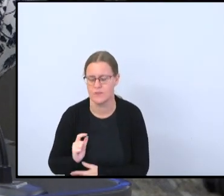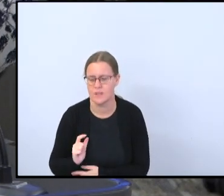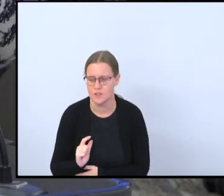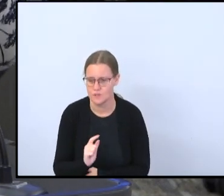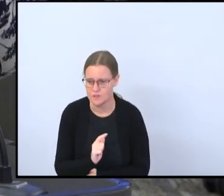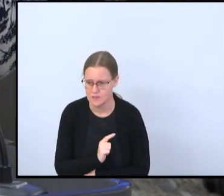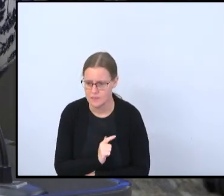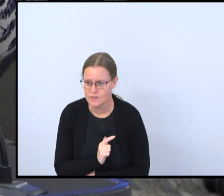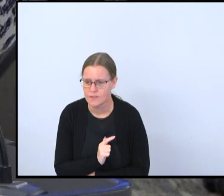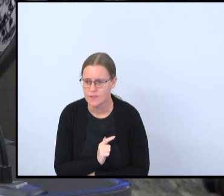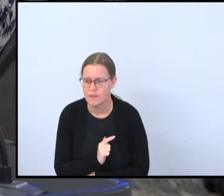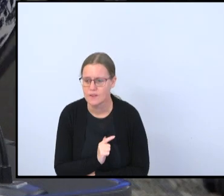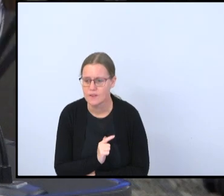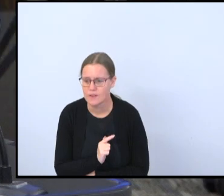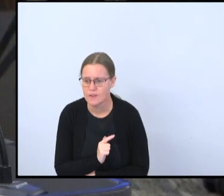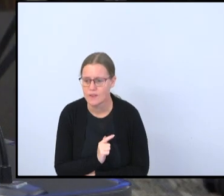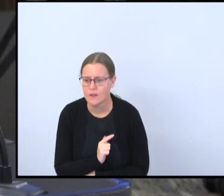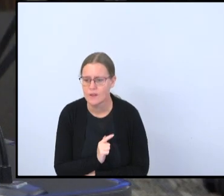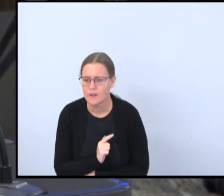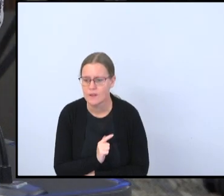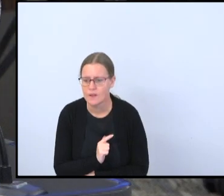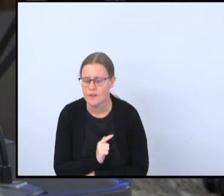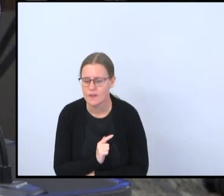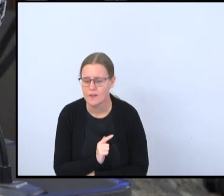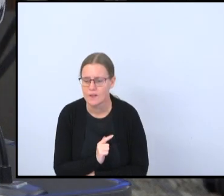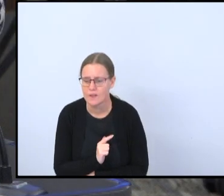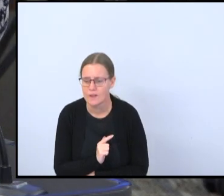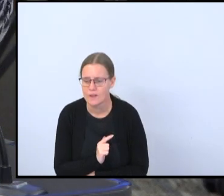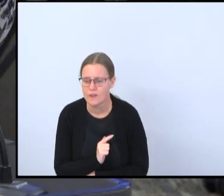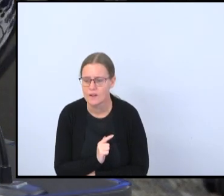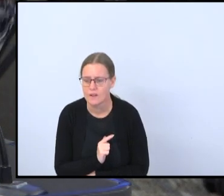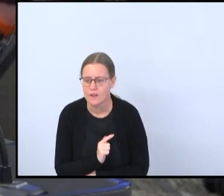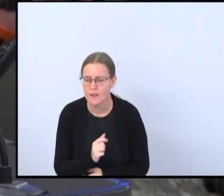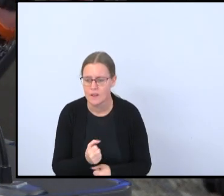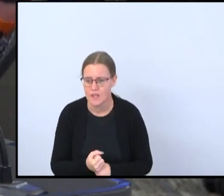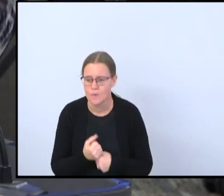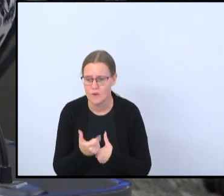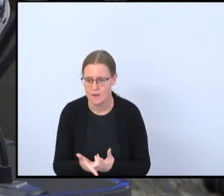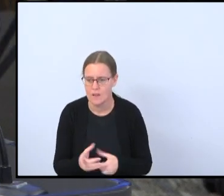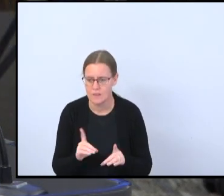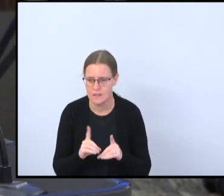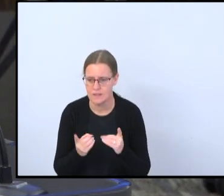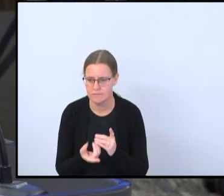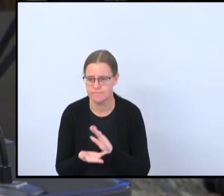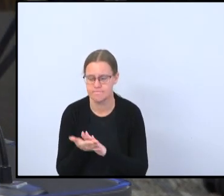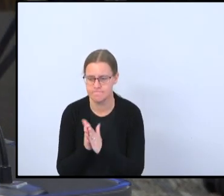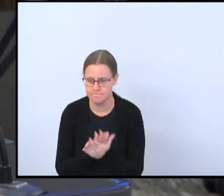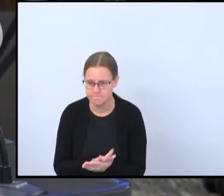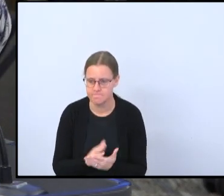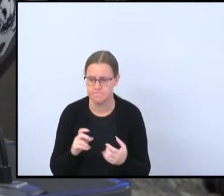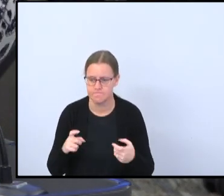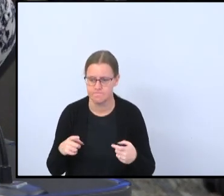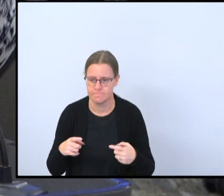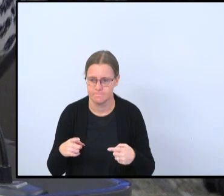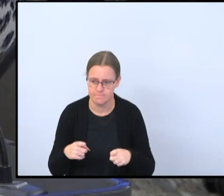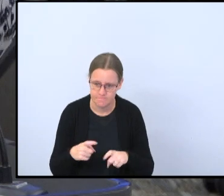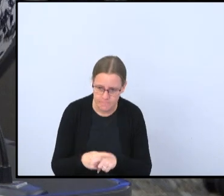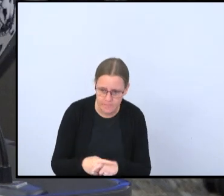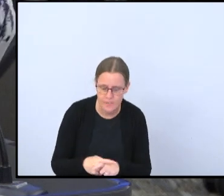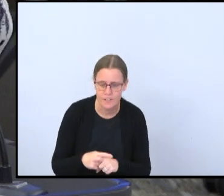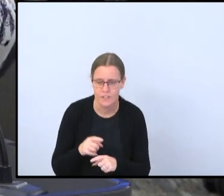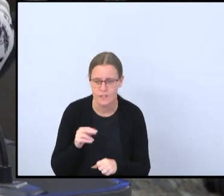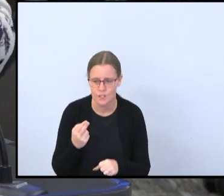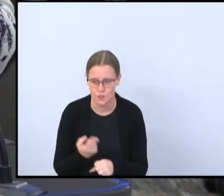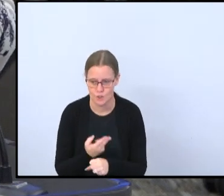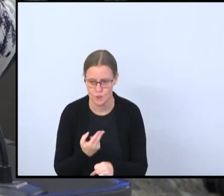session that would make it very, very difficult for a district to do that with leftover bond money, or to do